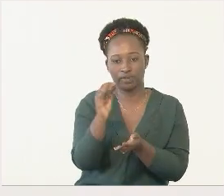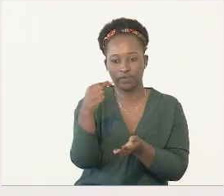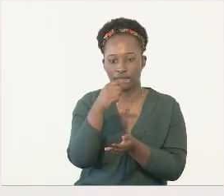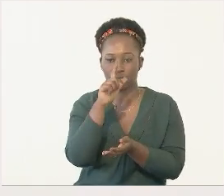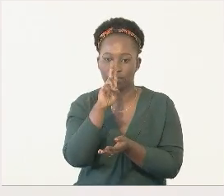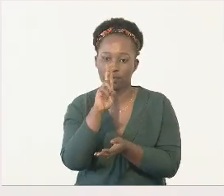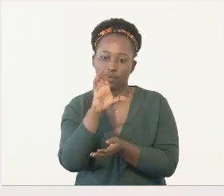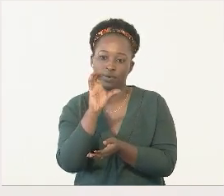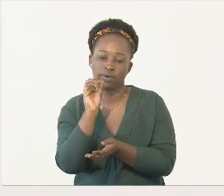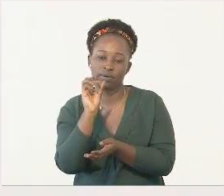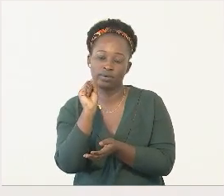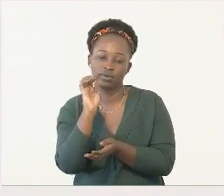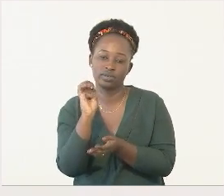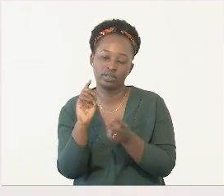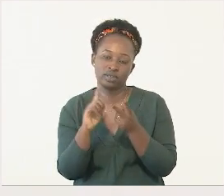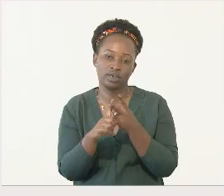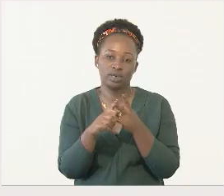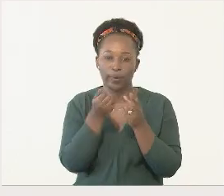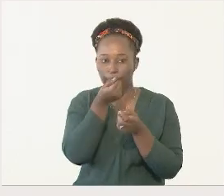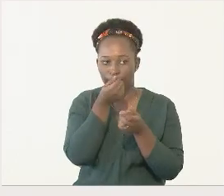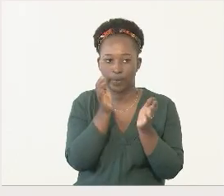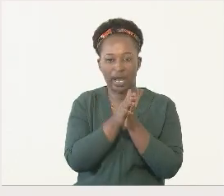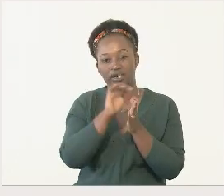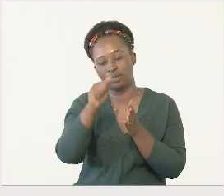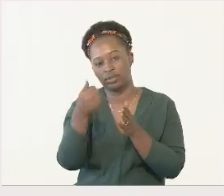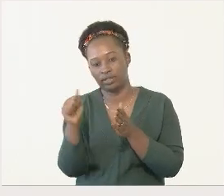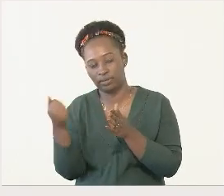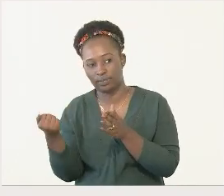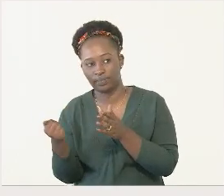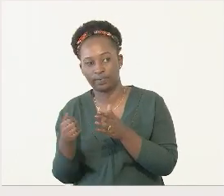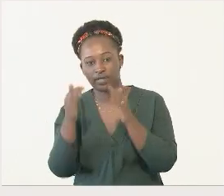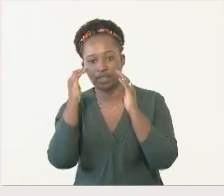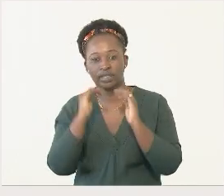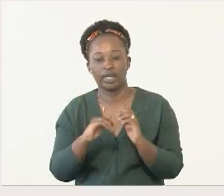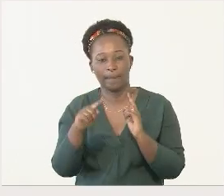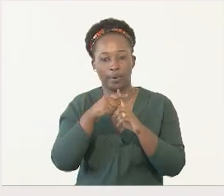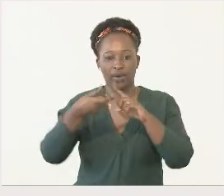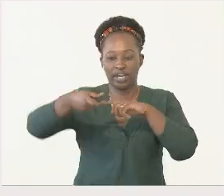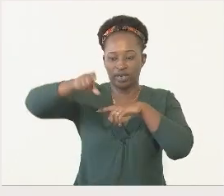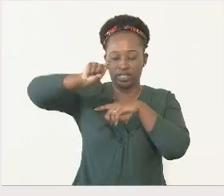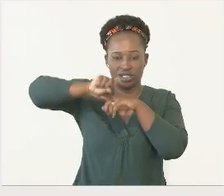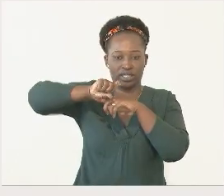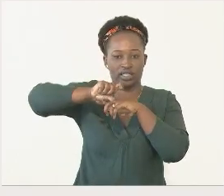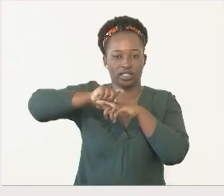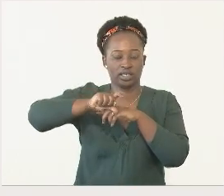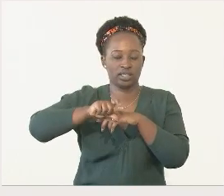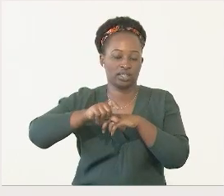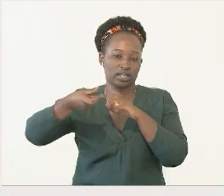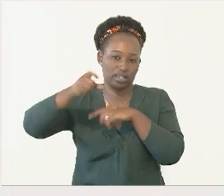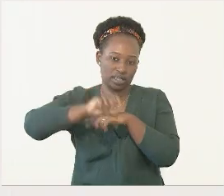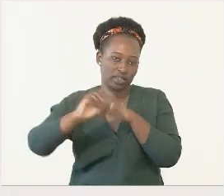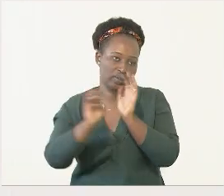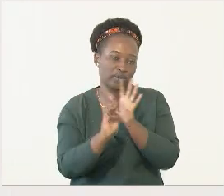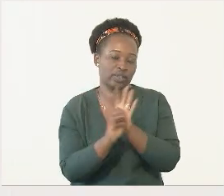temperature, and etc. Then this one is responsible for increasing the action in the body. Then we have examples. We